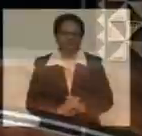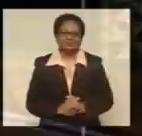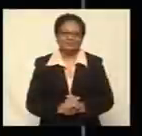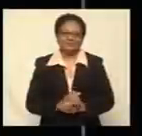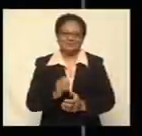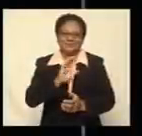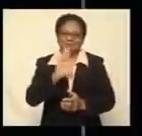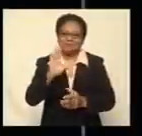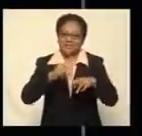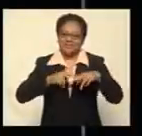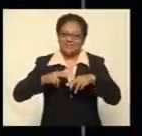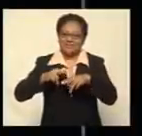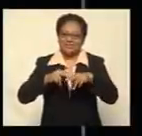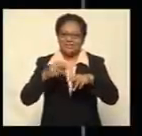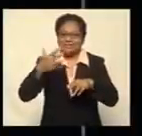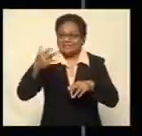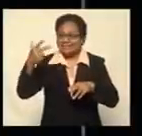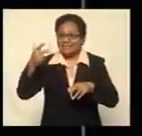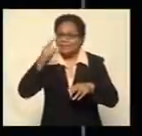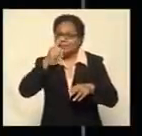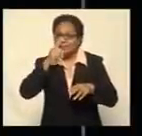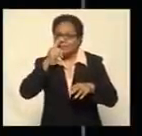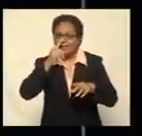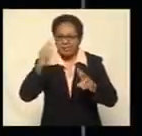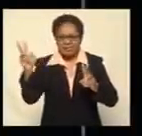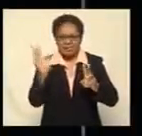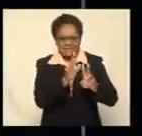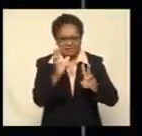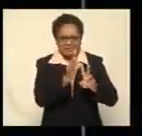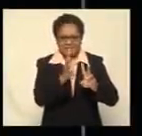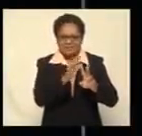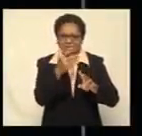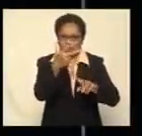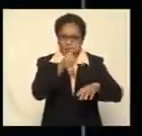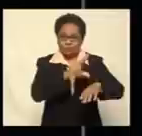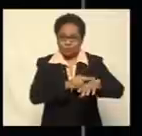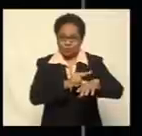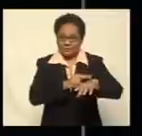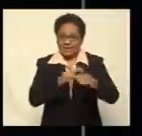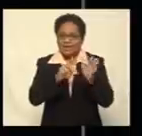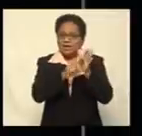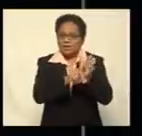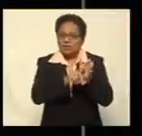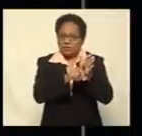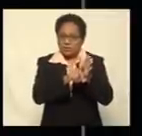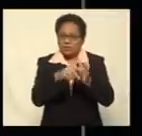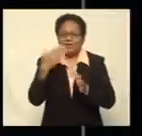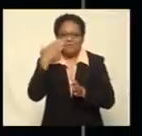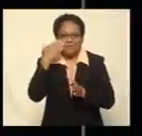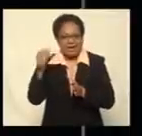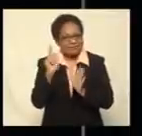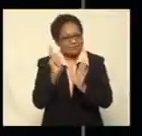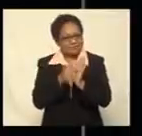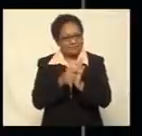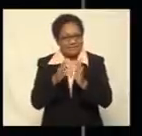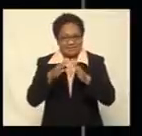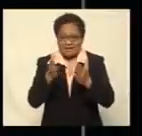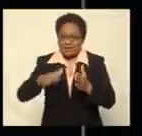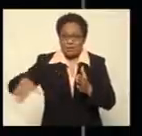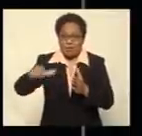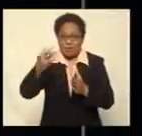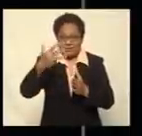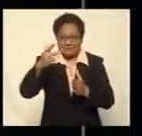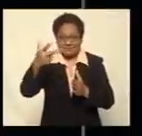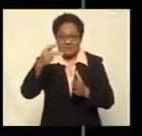KareFiji, 98 close contacts of 2 COVID-19 positive doctors in Lautoka have been identified and placed into